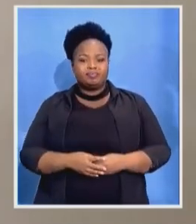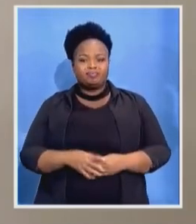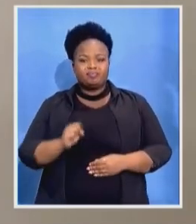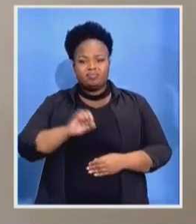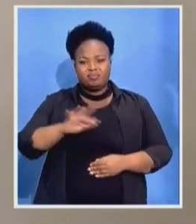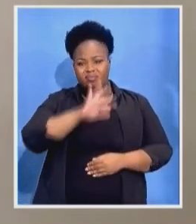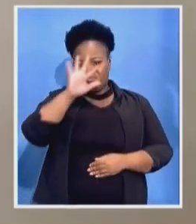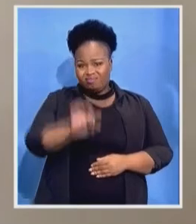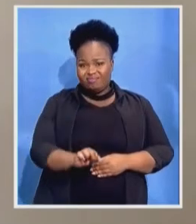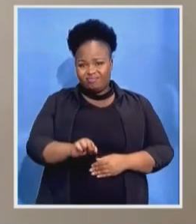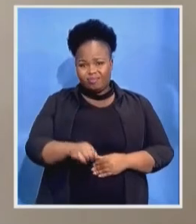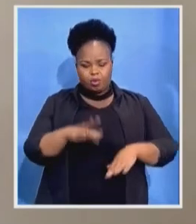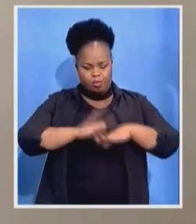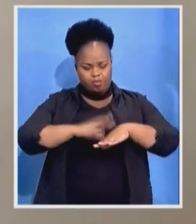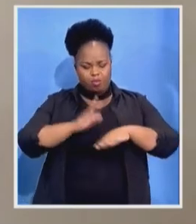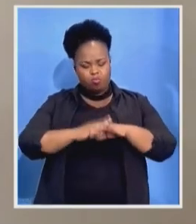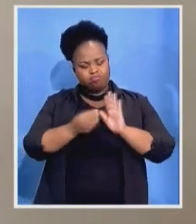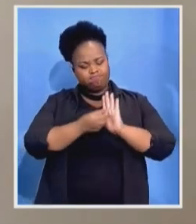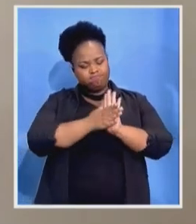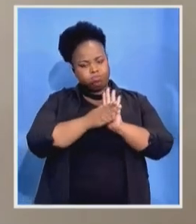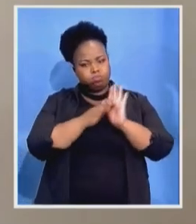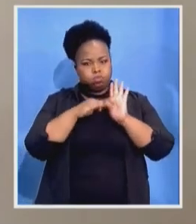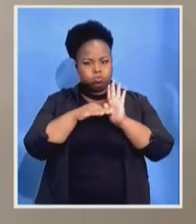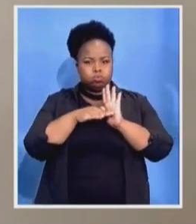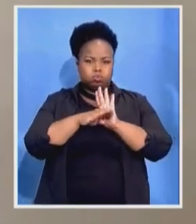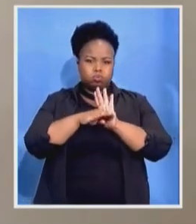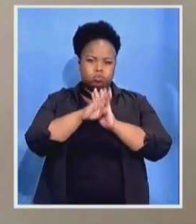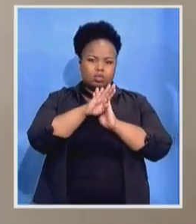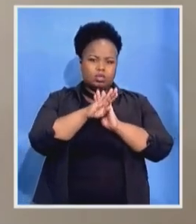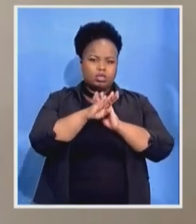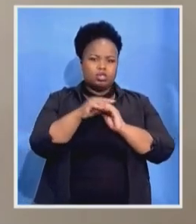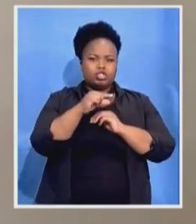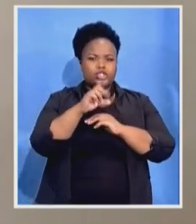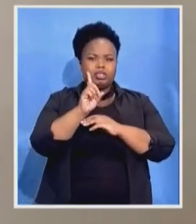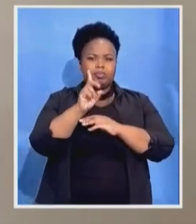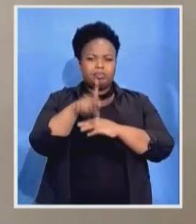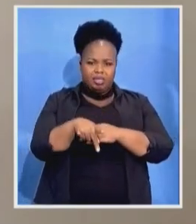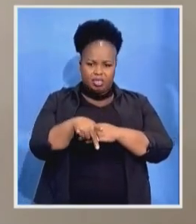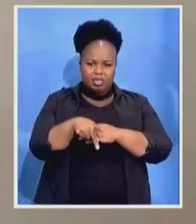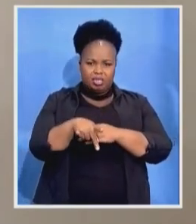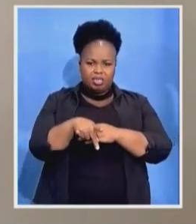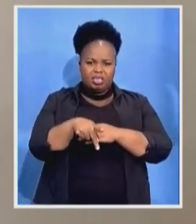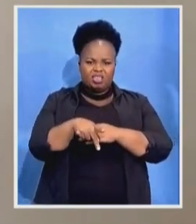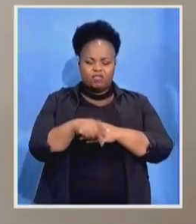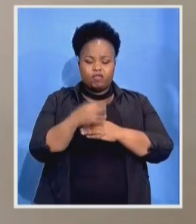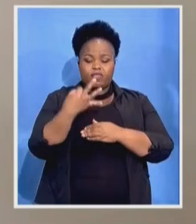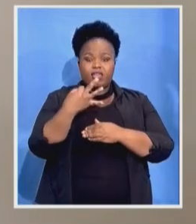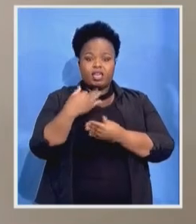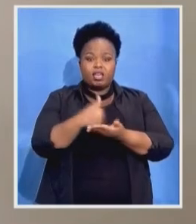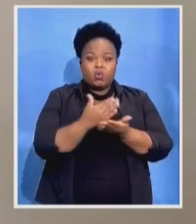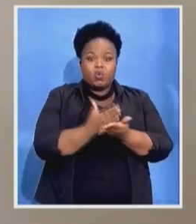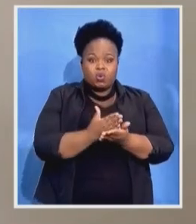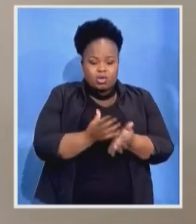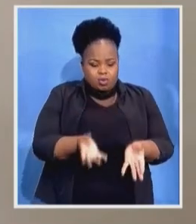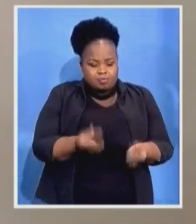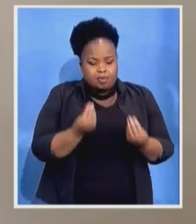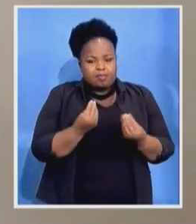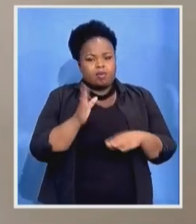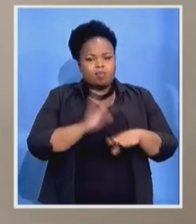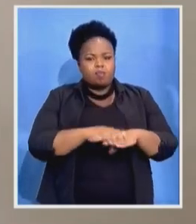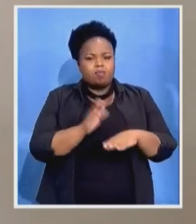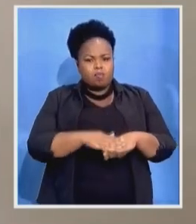gross domestic product for the third quarter as a result of easing its